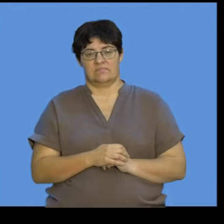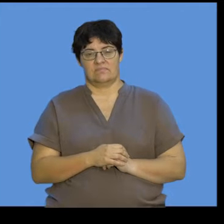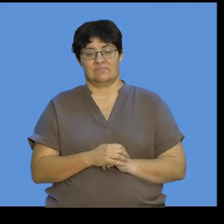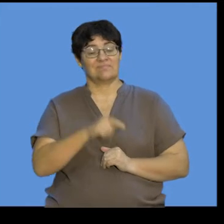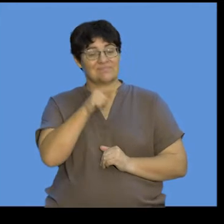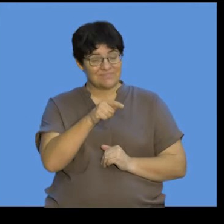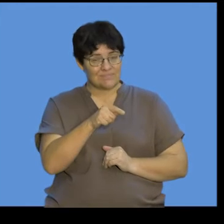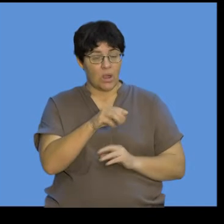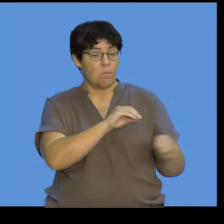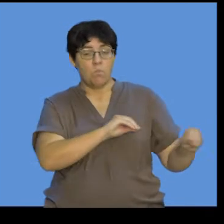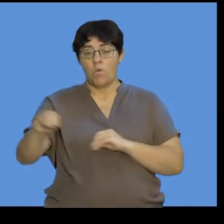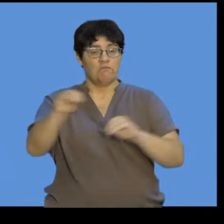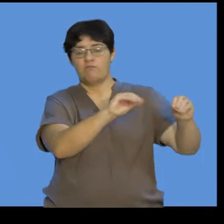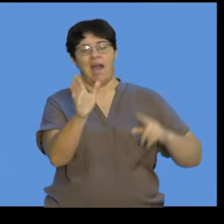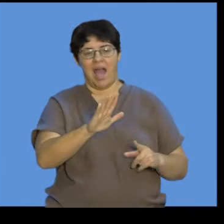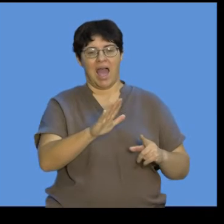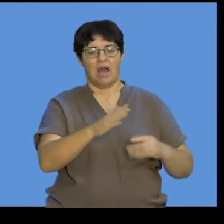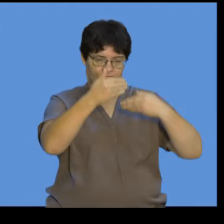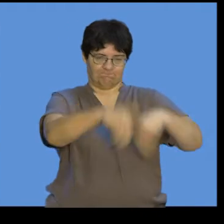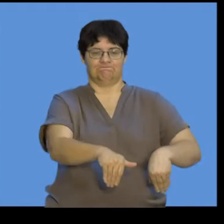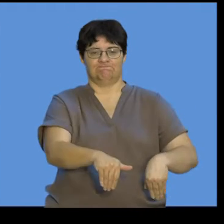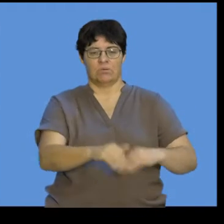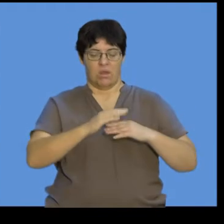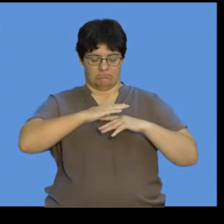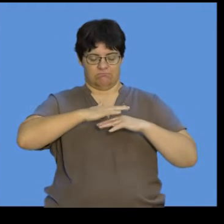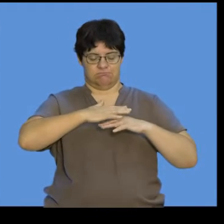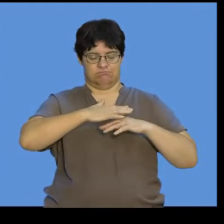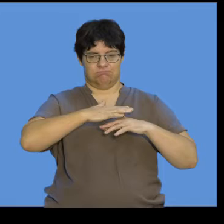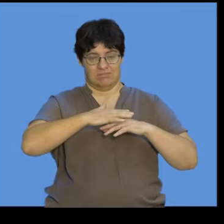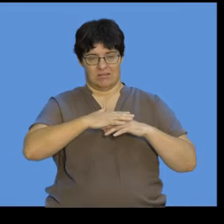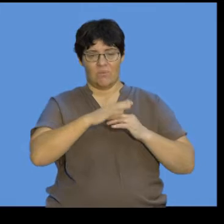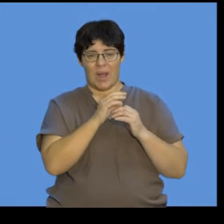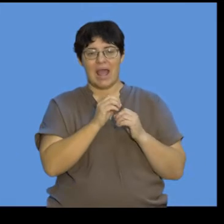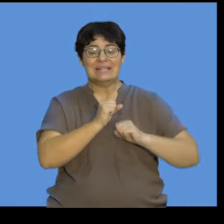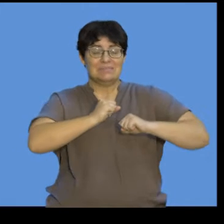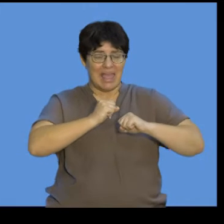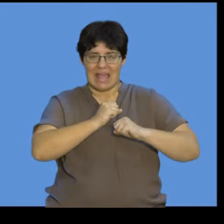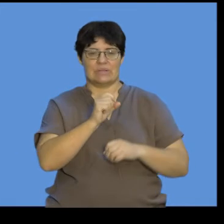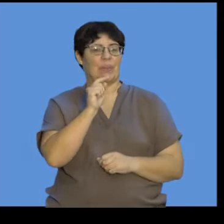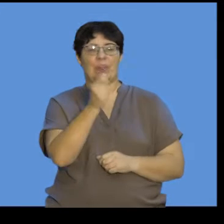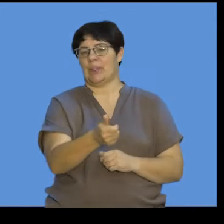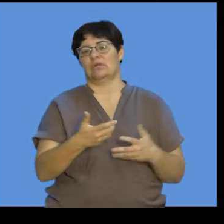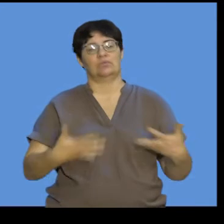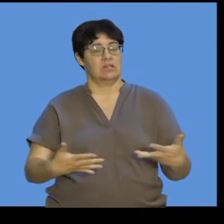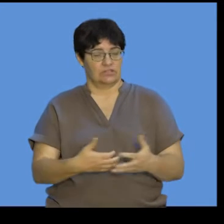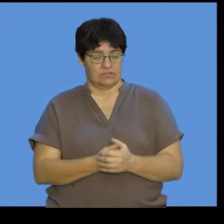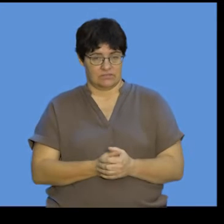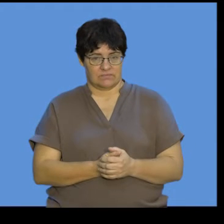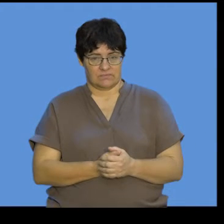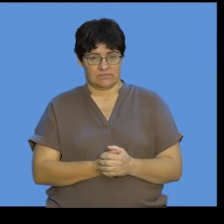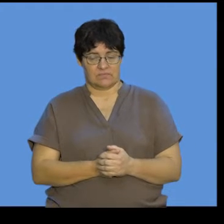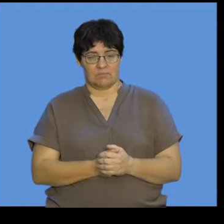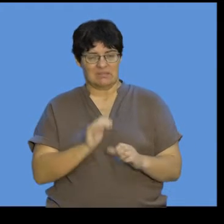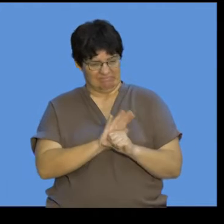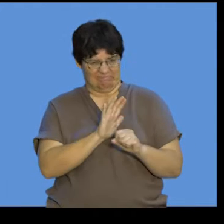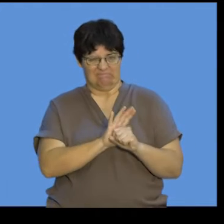is restricted between the particles because there are smaller spaces, so they are closely packed, okay?